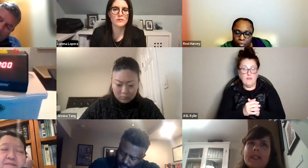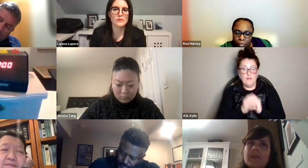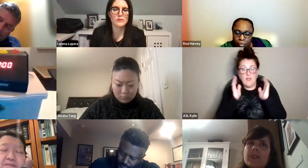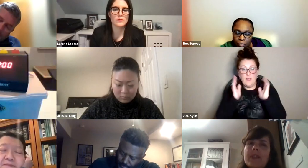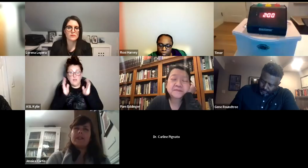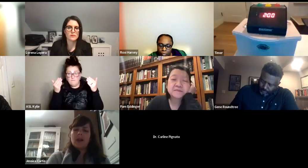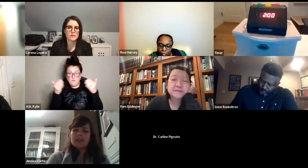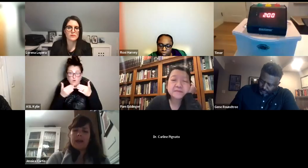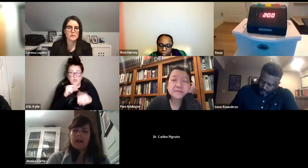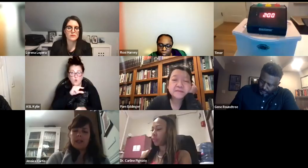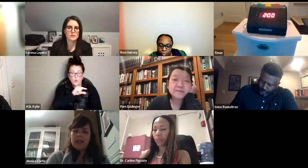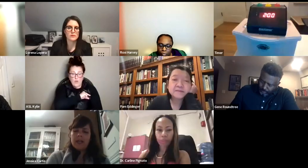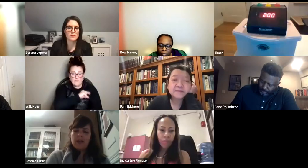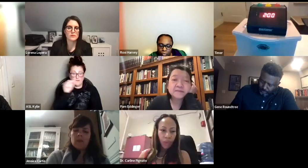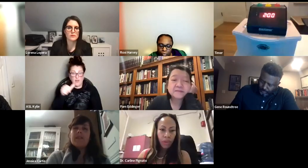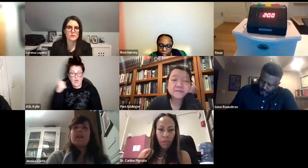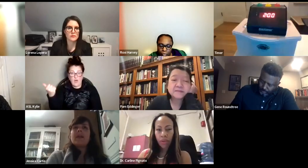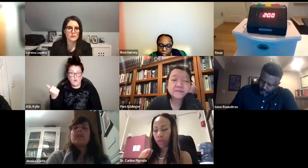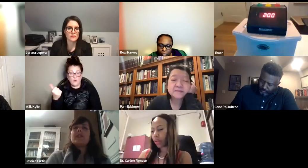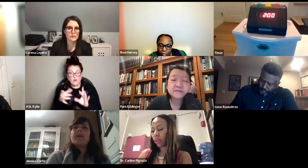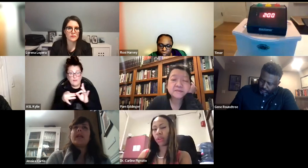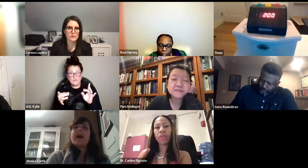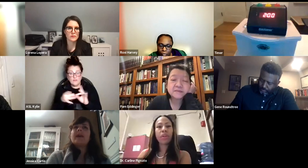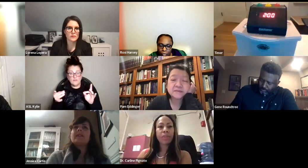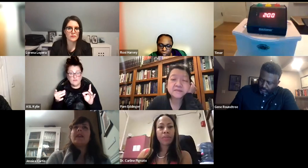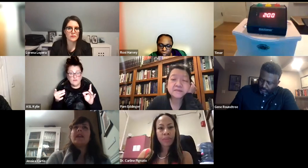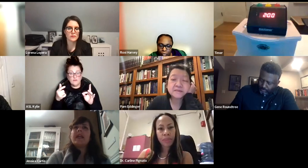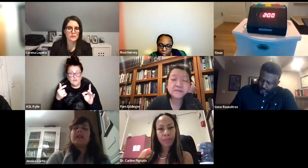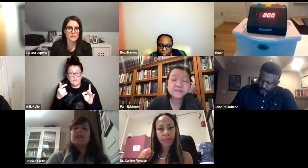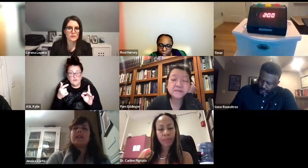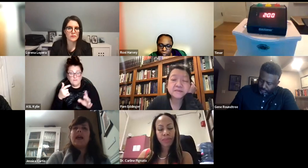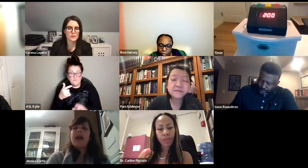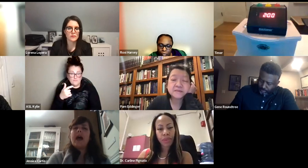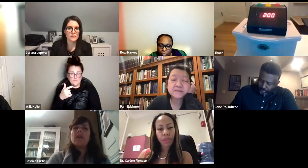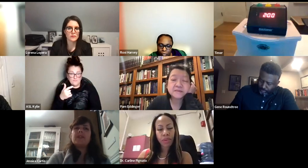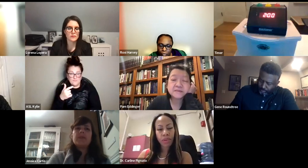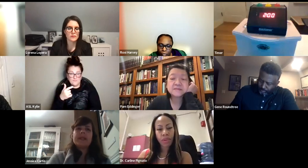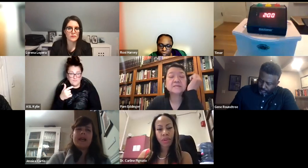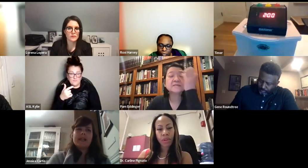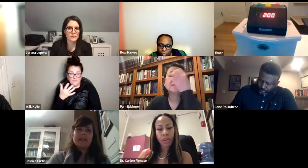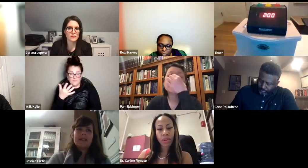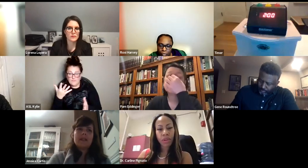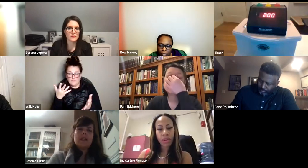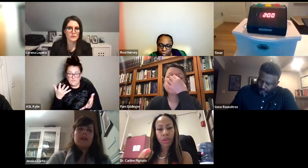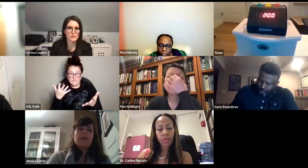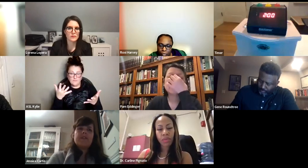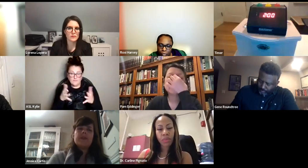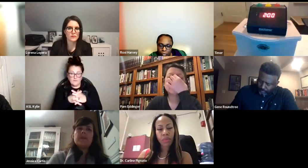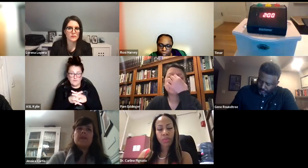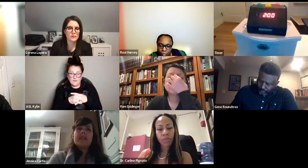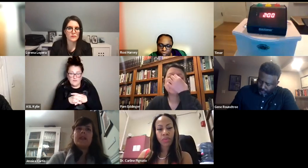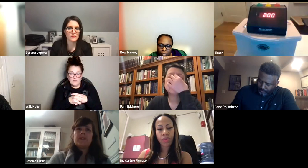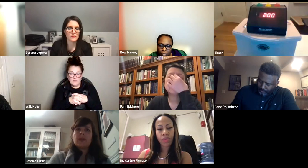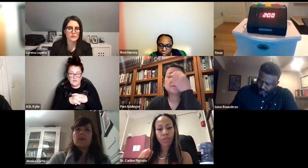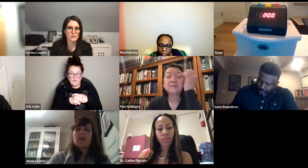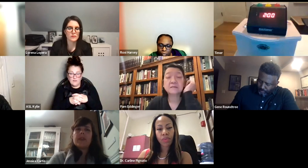of the qualities which others have talked about, one of the questions that I would ask is how the superintendent